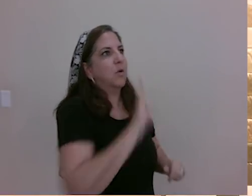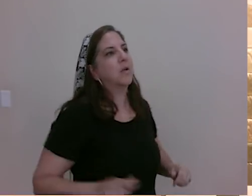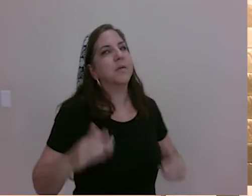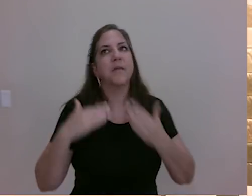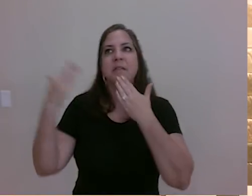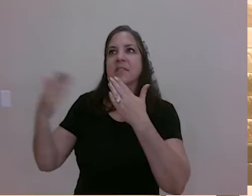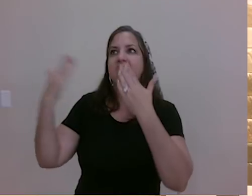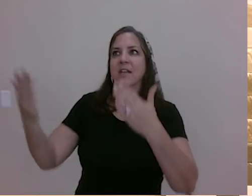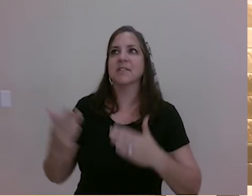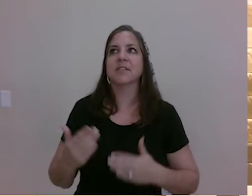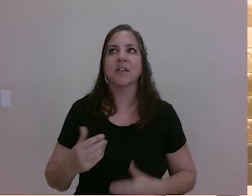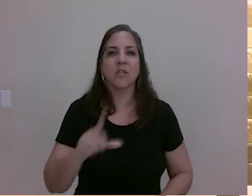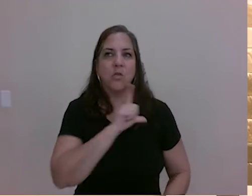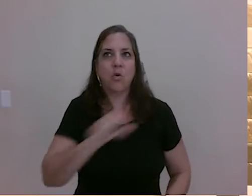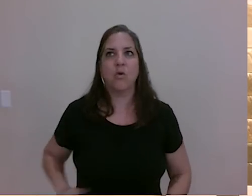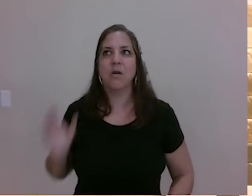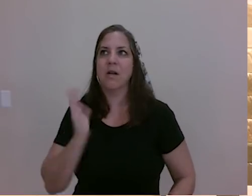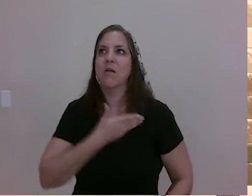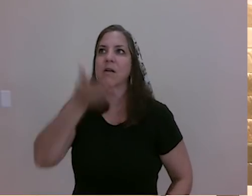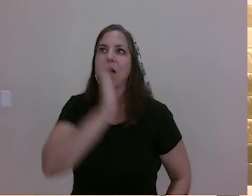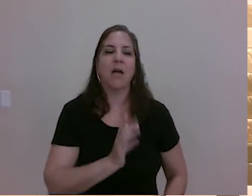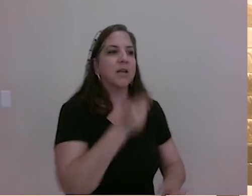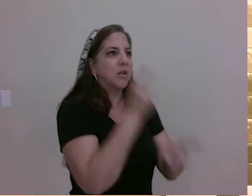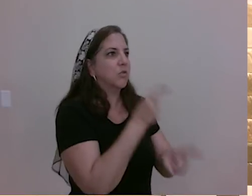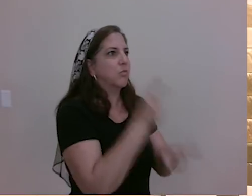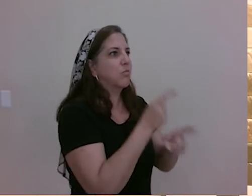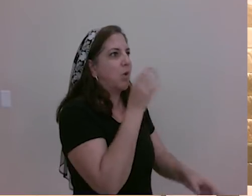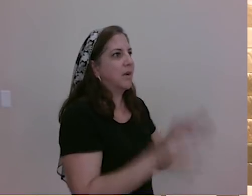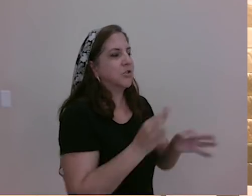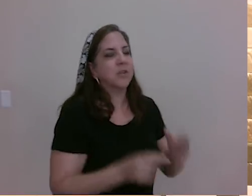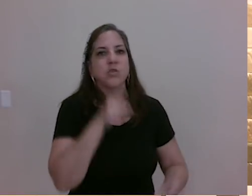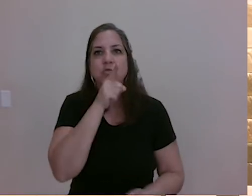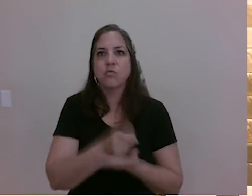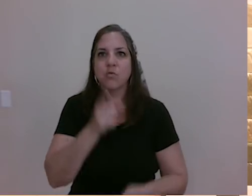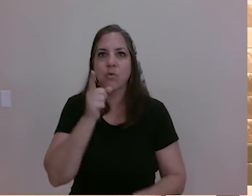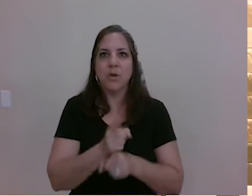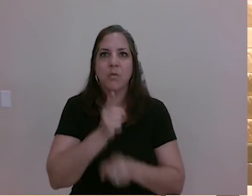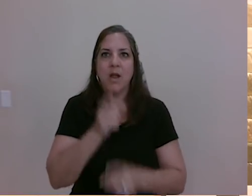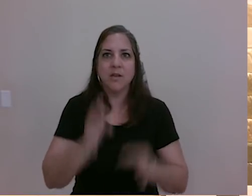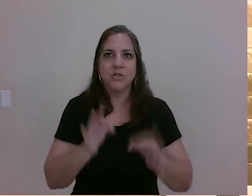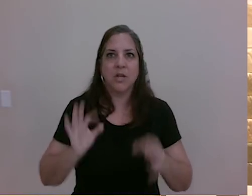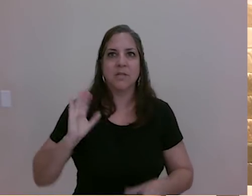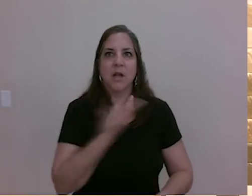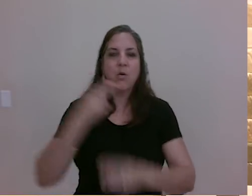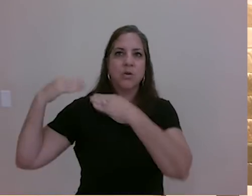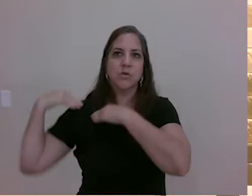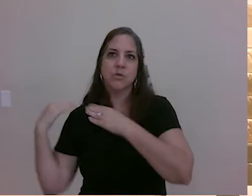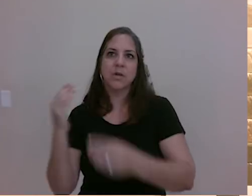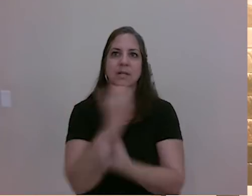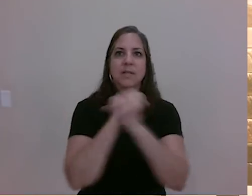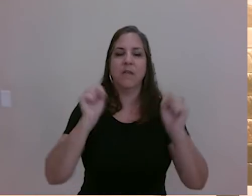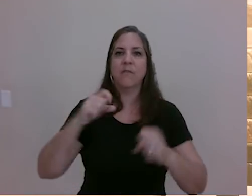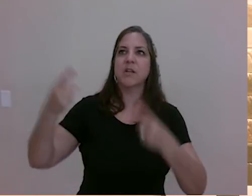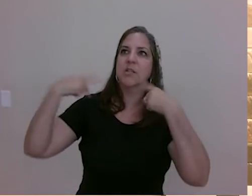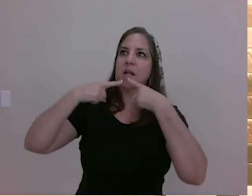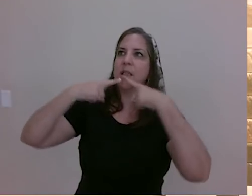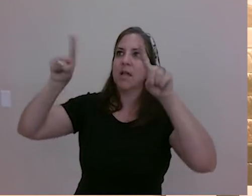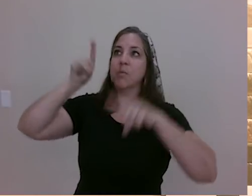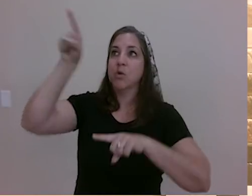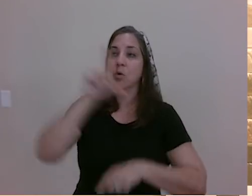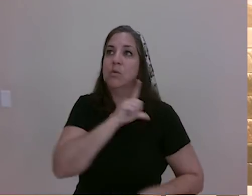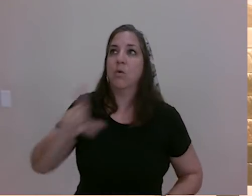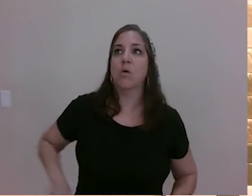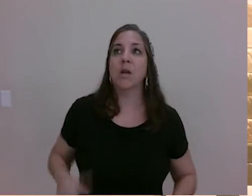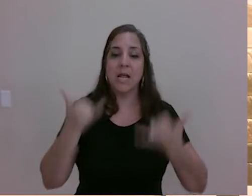right and just. It is truly right and just, our duty and our salvation at all times, to claim you, O Lord. But in this time above all,